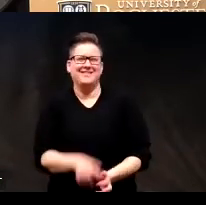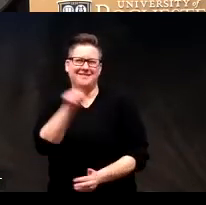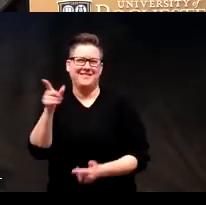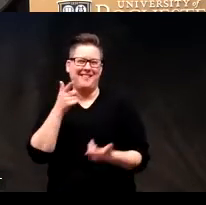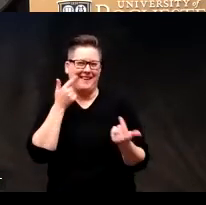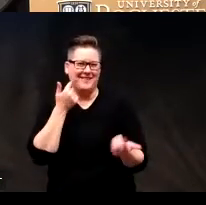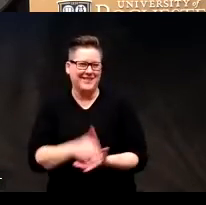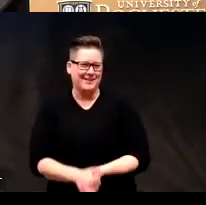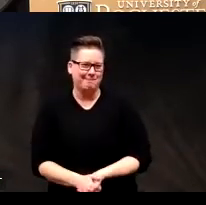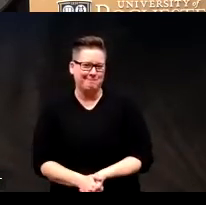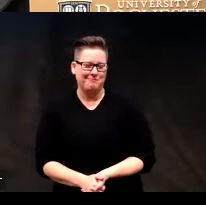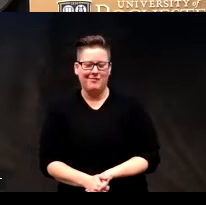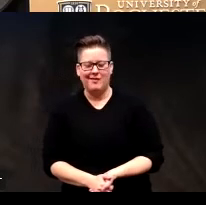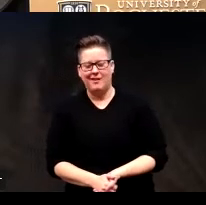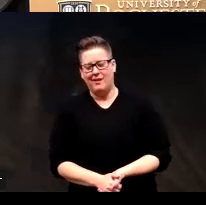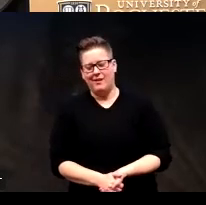So,